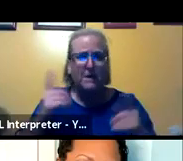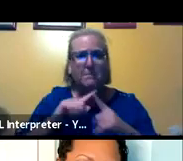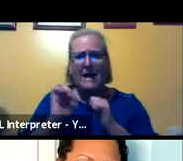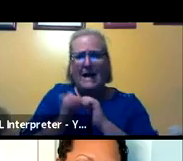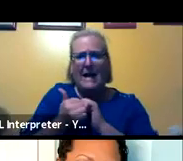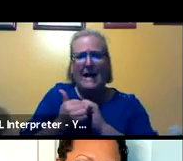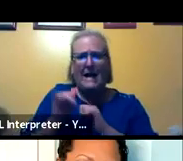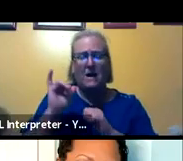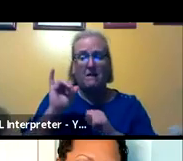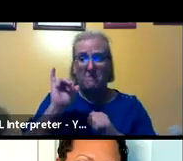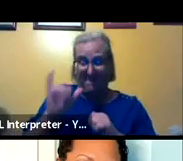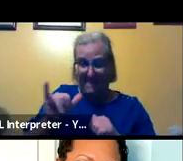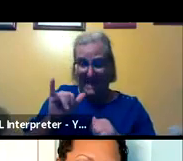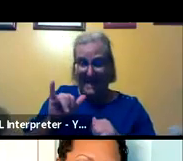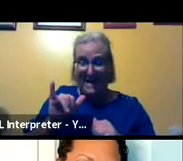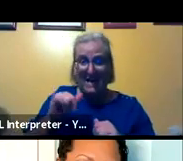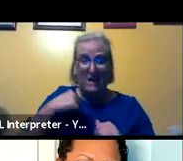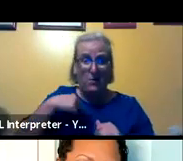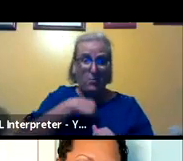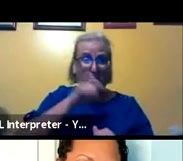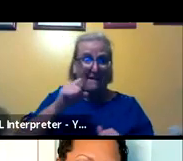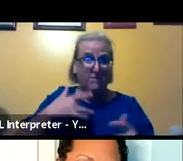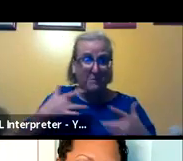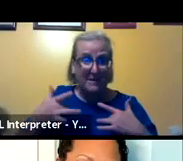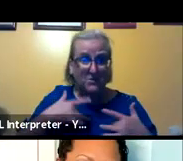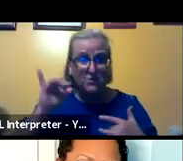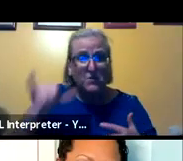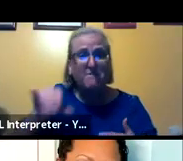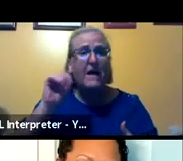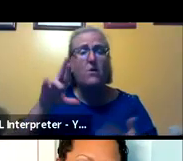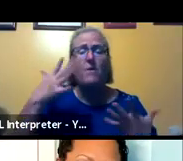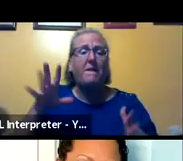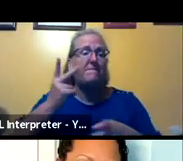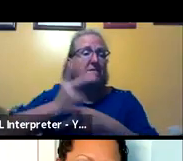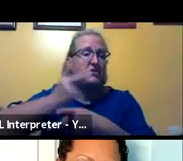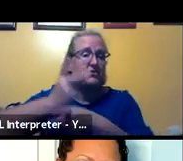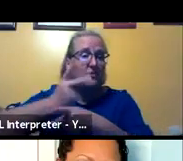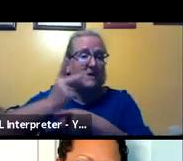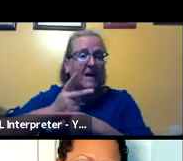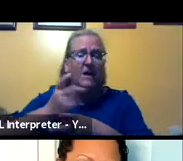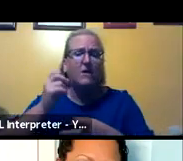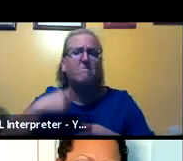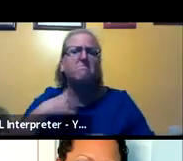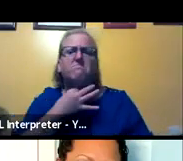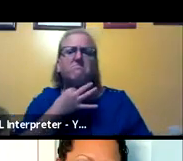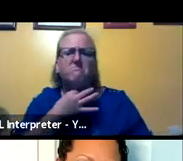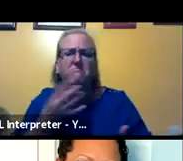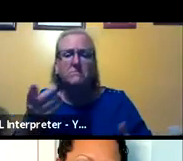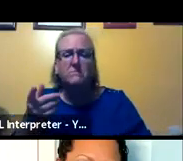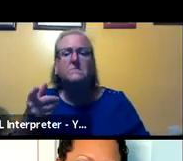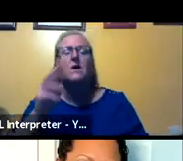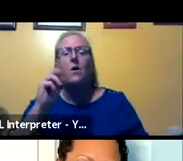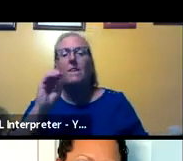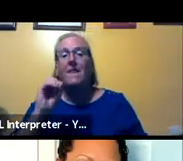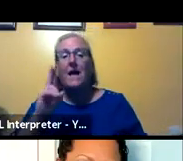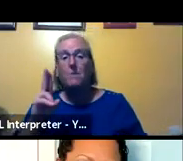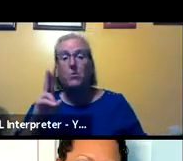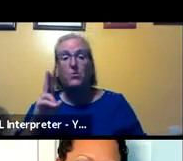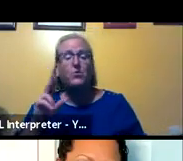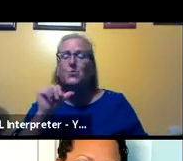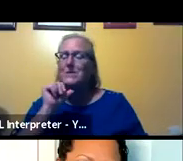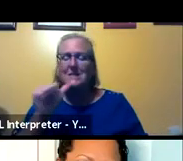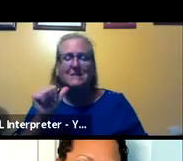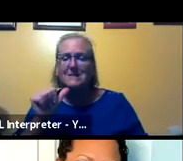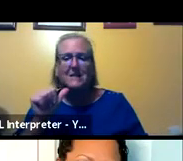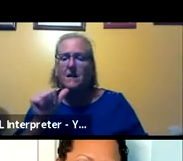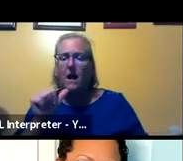that affected? Is that something we need to worry about, or is that all been taken care of? I mean, just curious. Right, so the MOU did not indicate a